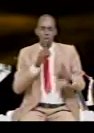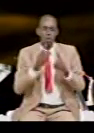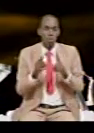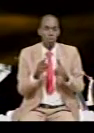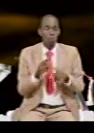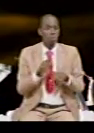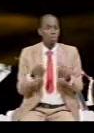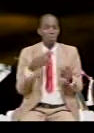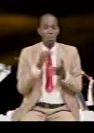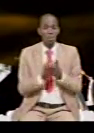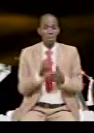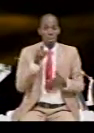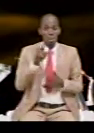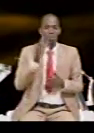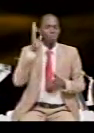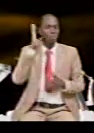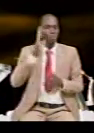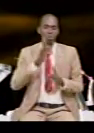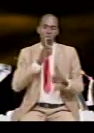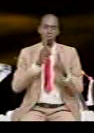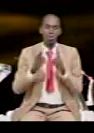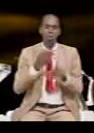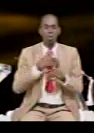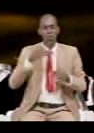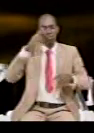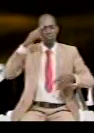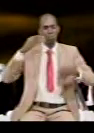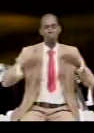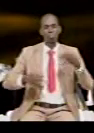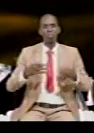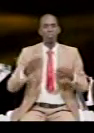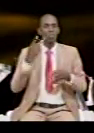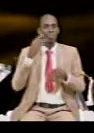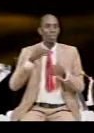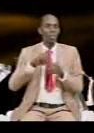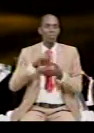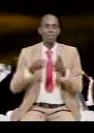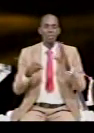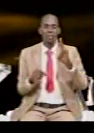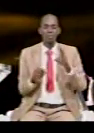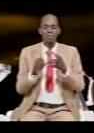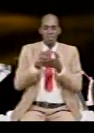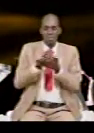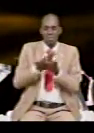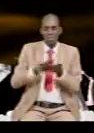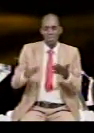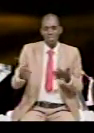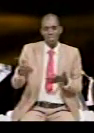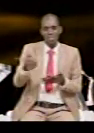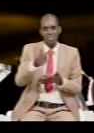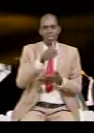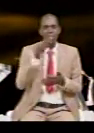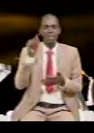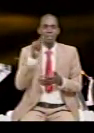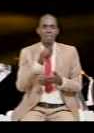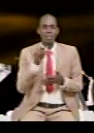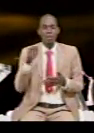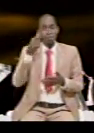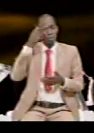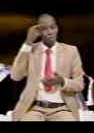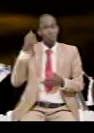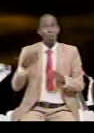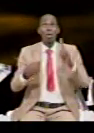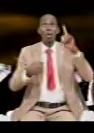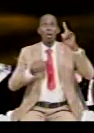He says he will judge. Now verse 7, sanctify yourselves therefore, because I will judge.